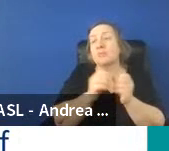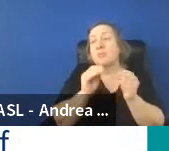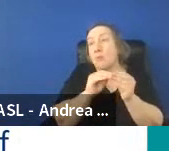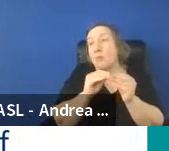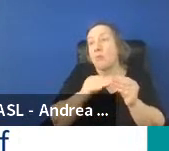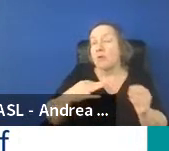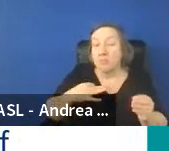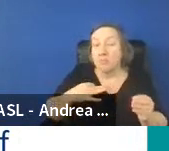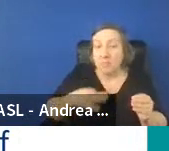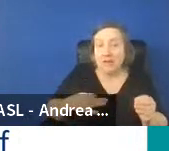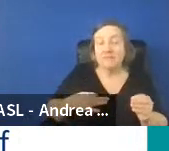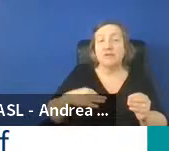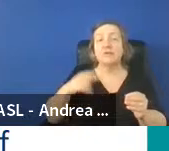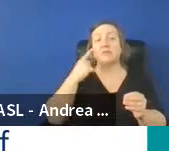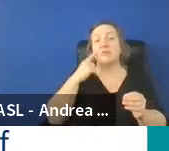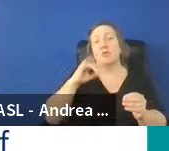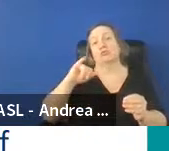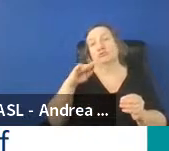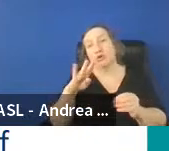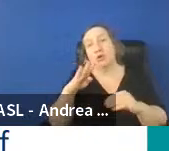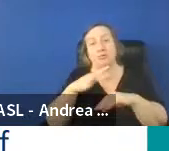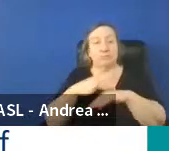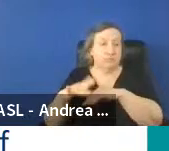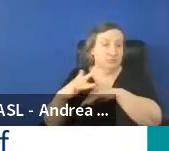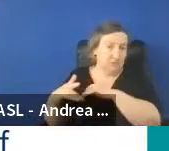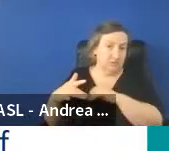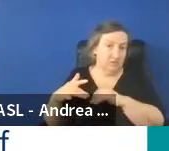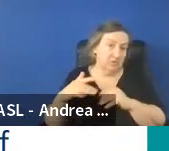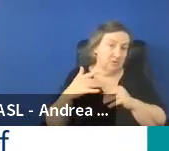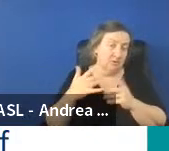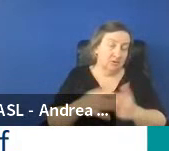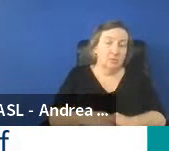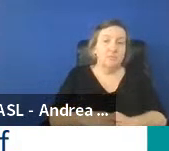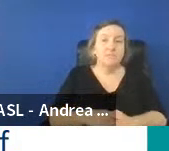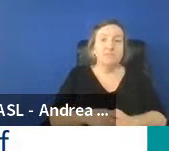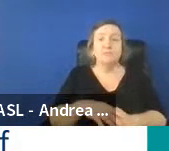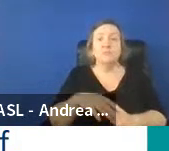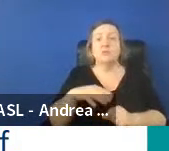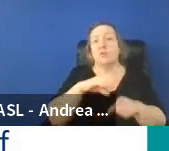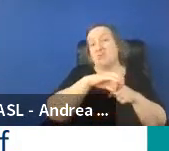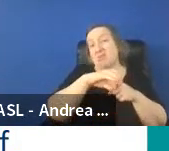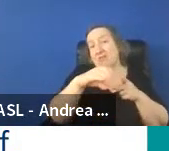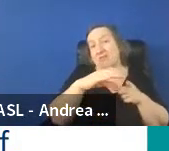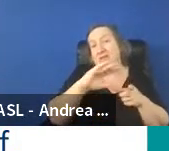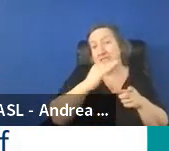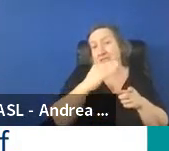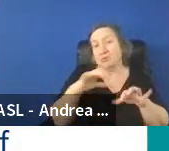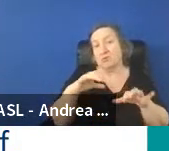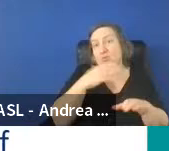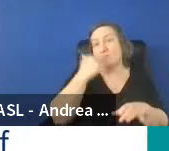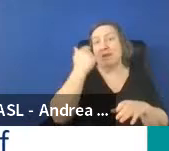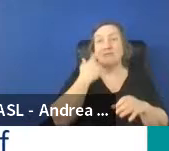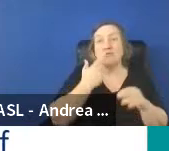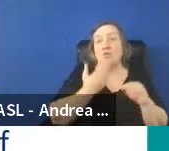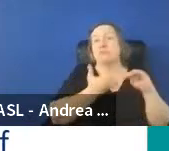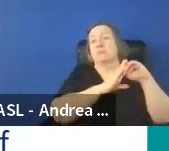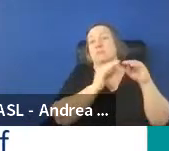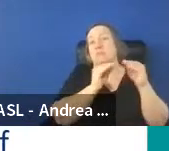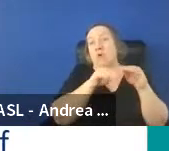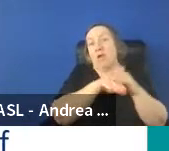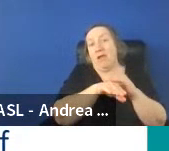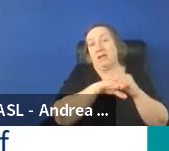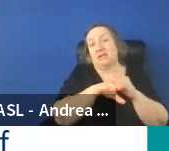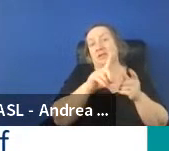benefit in terms of jobs, increased jobs access. So light rail seems to perform better in increasing access to